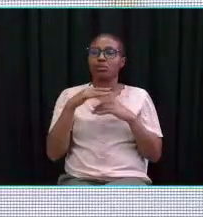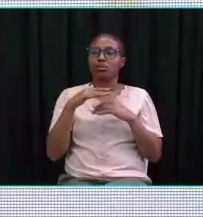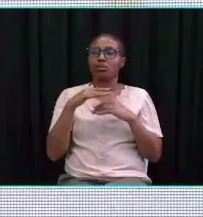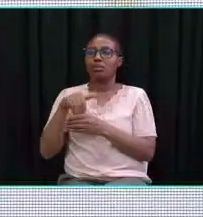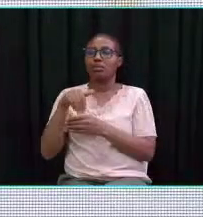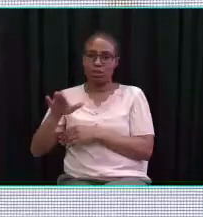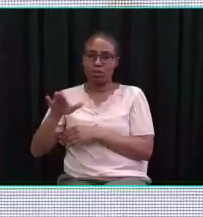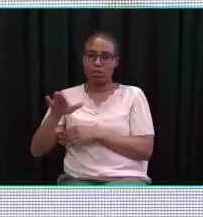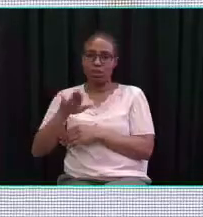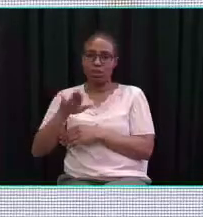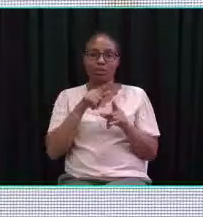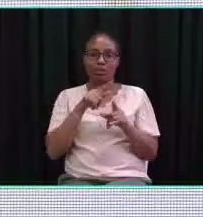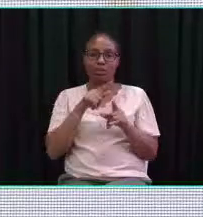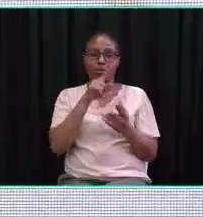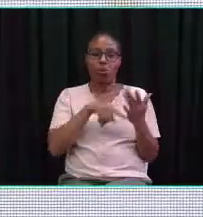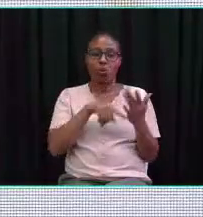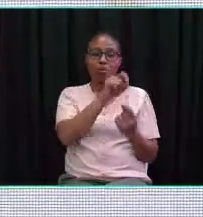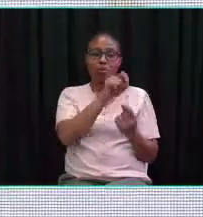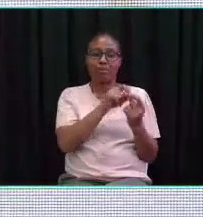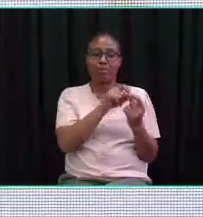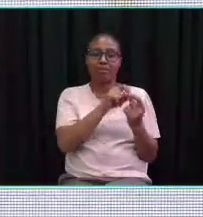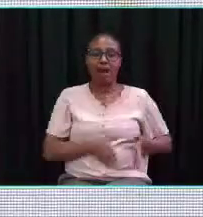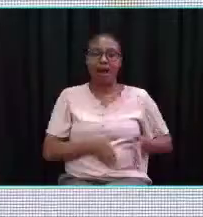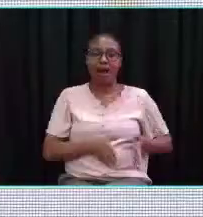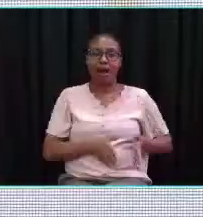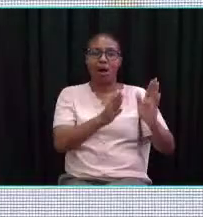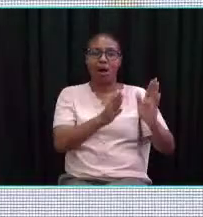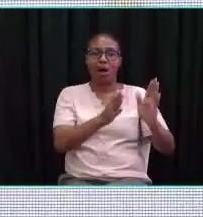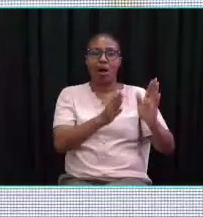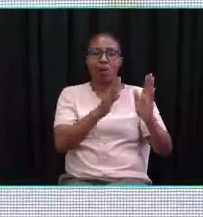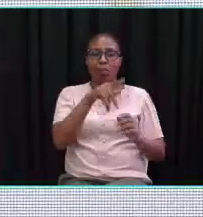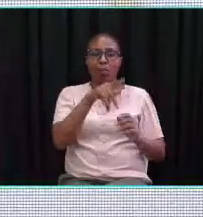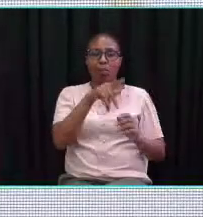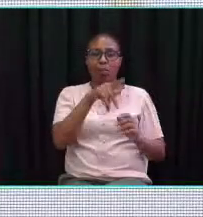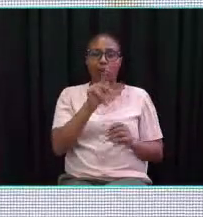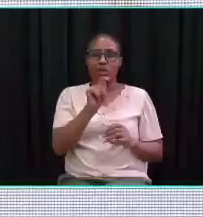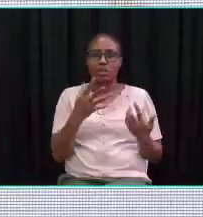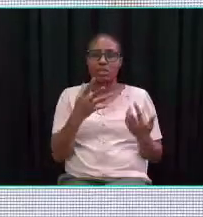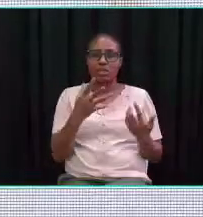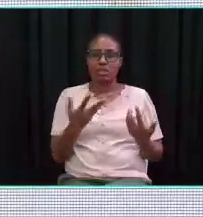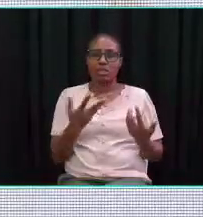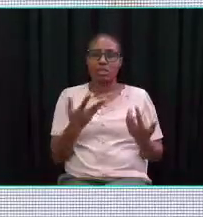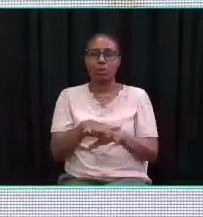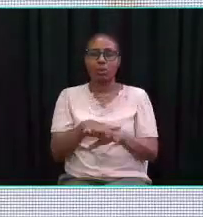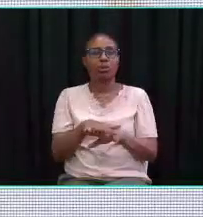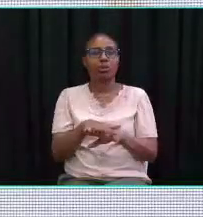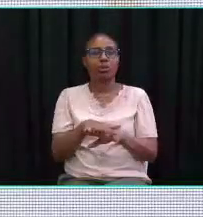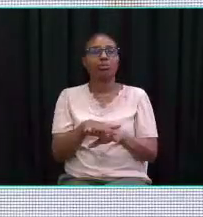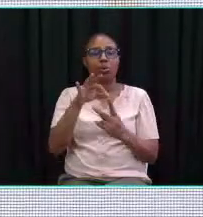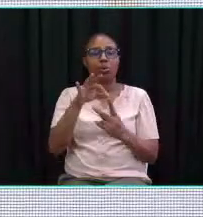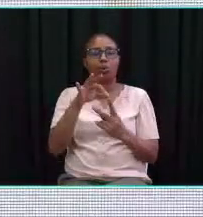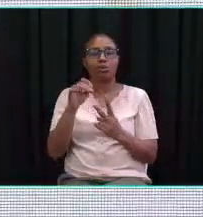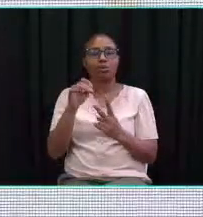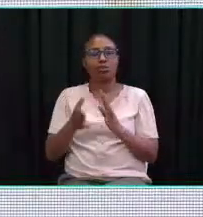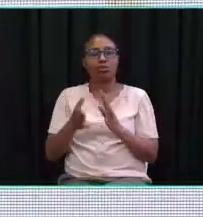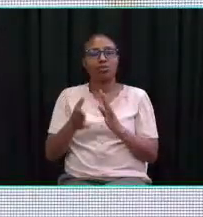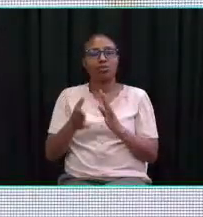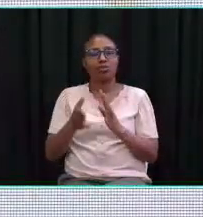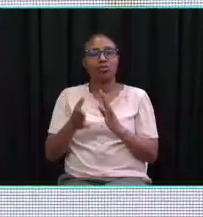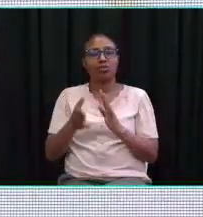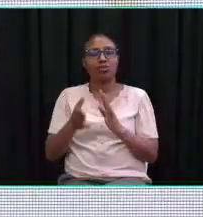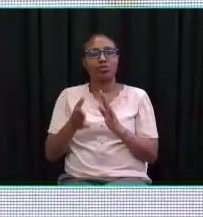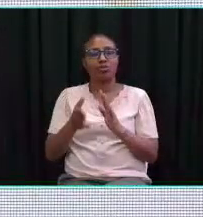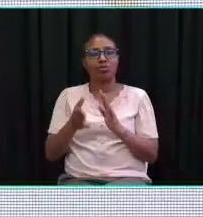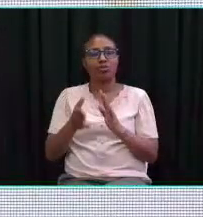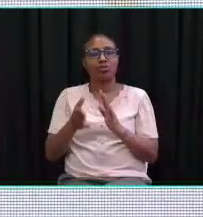gateways. What specific highway ports integration priorities must be fast-tracked to reduce logistical cost and